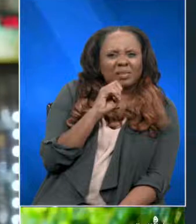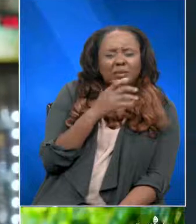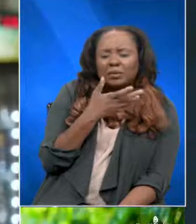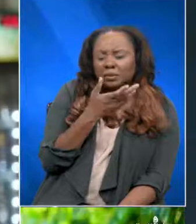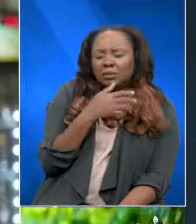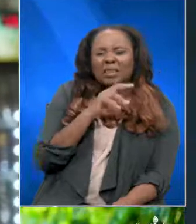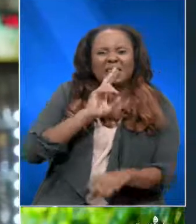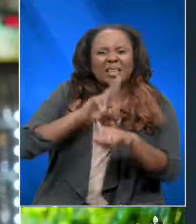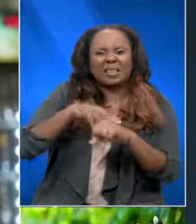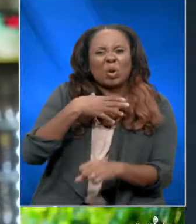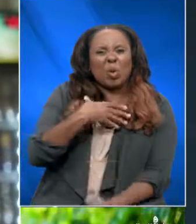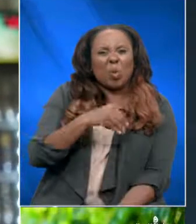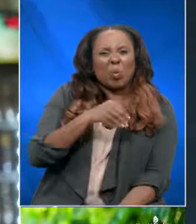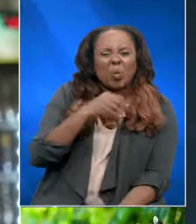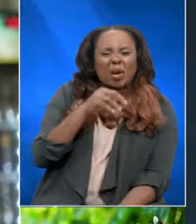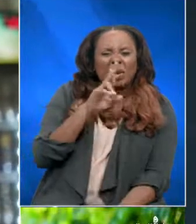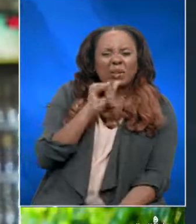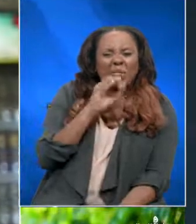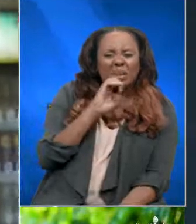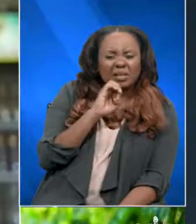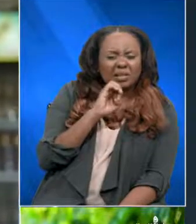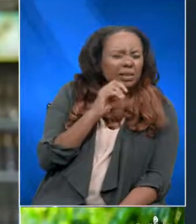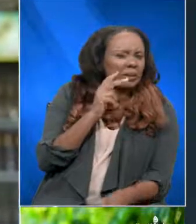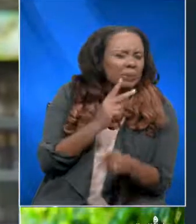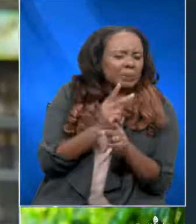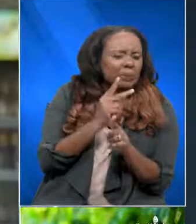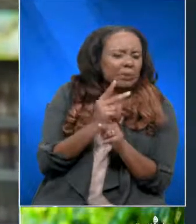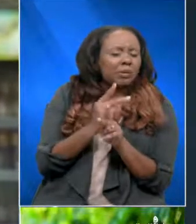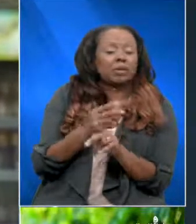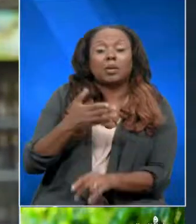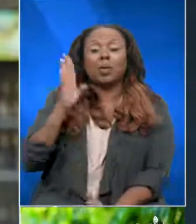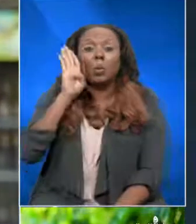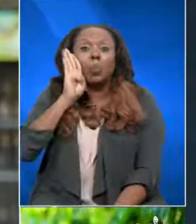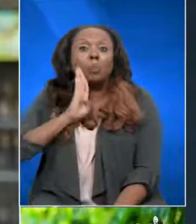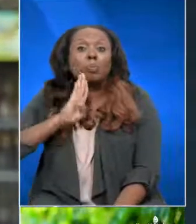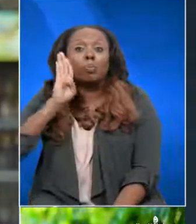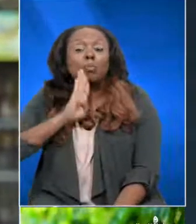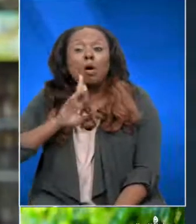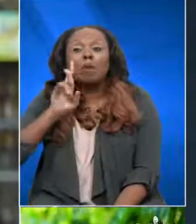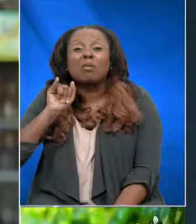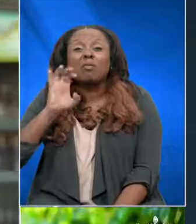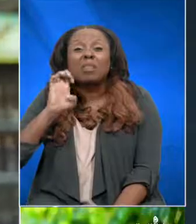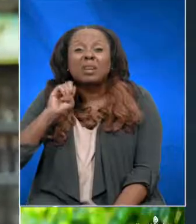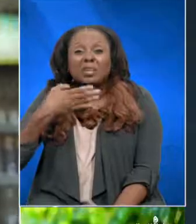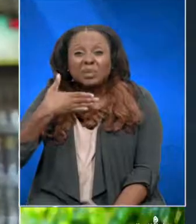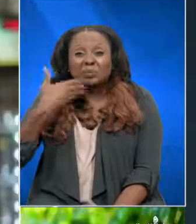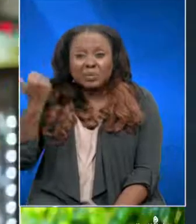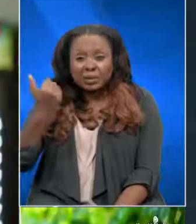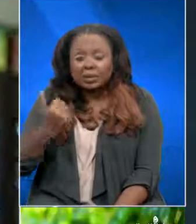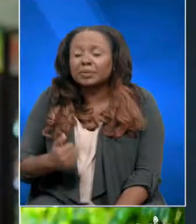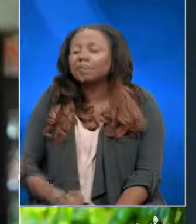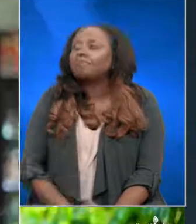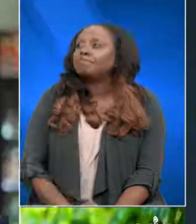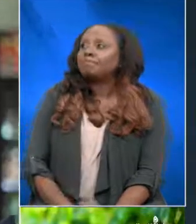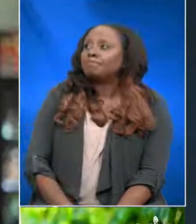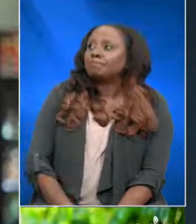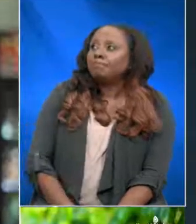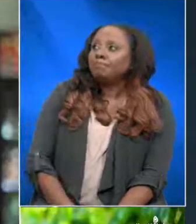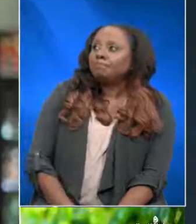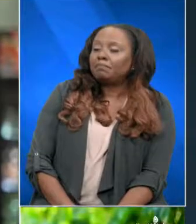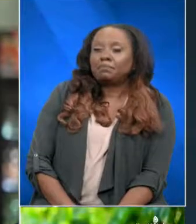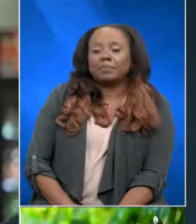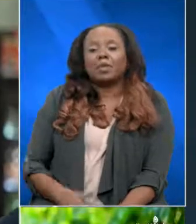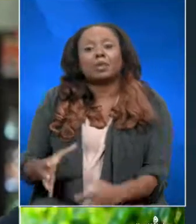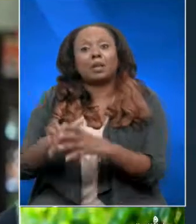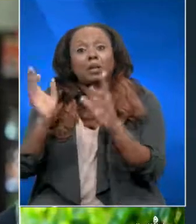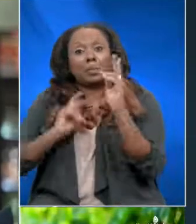natural white rice. So we just need to be mindful of the type of rice we eat, especially when with rice being a major part of our diet.